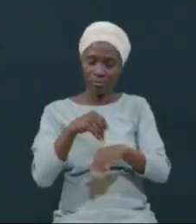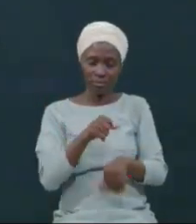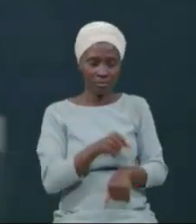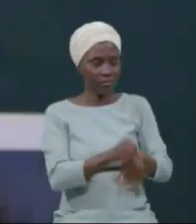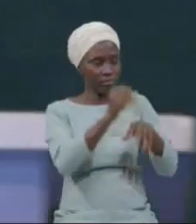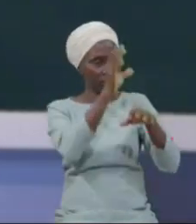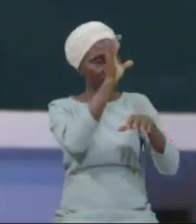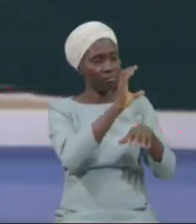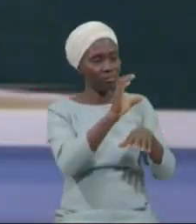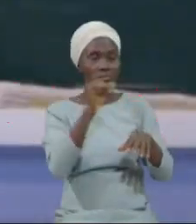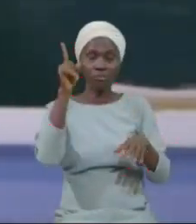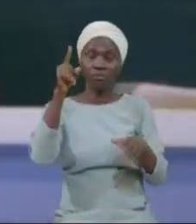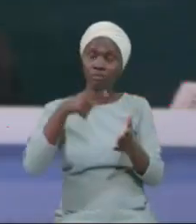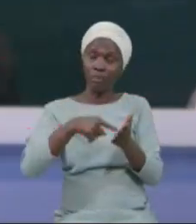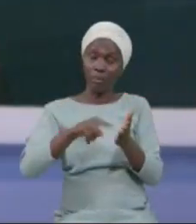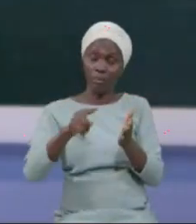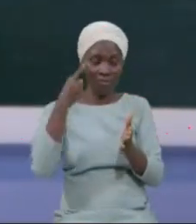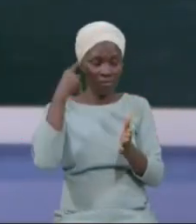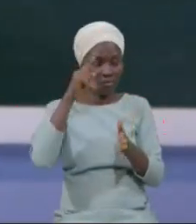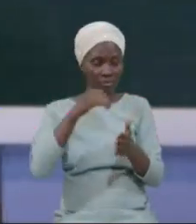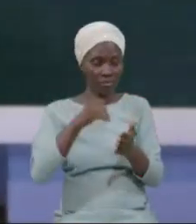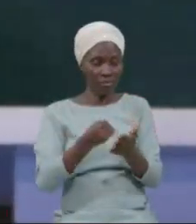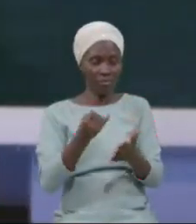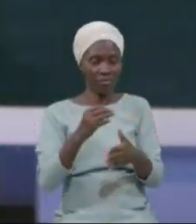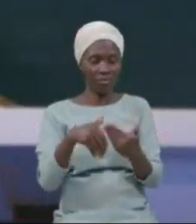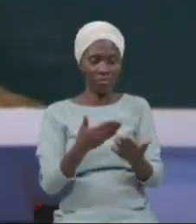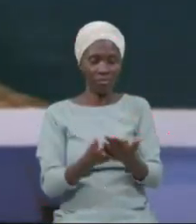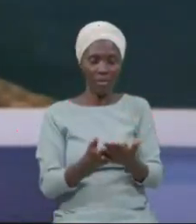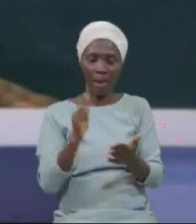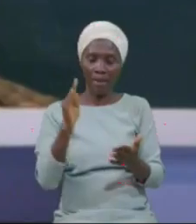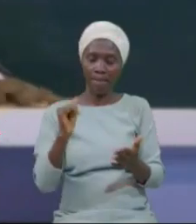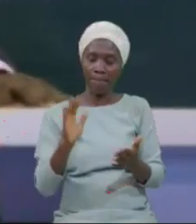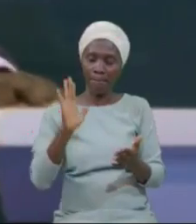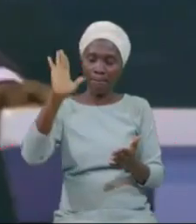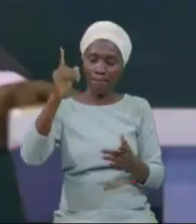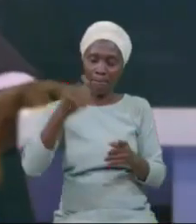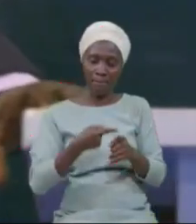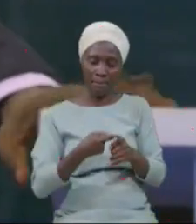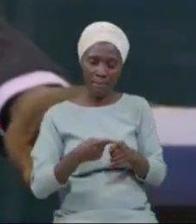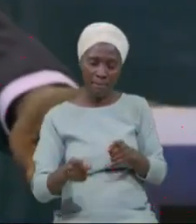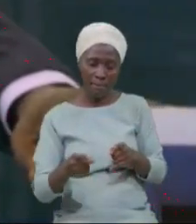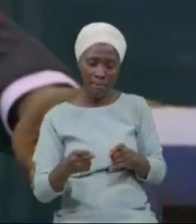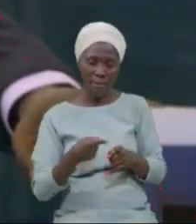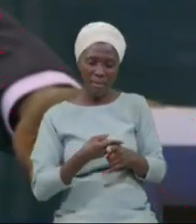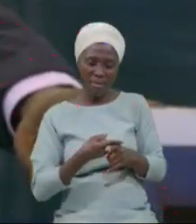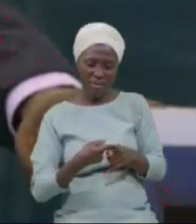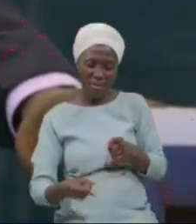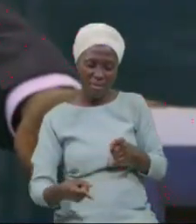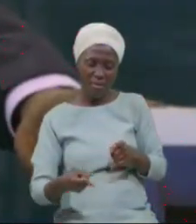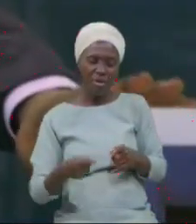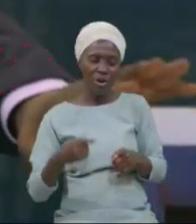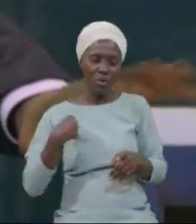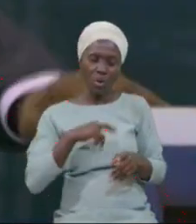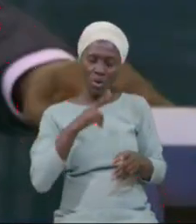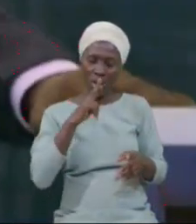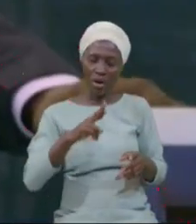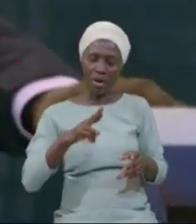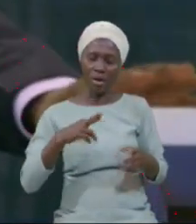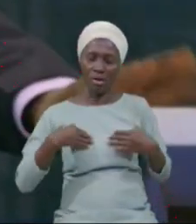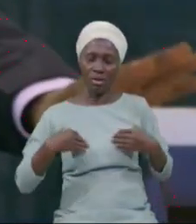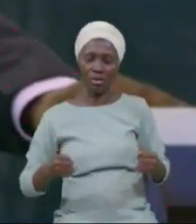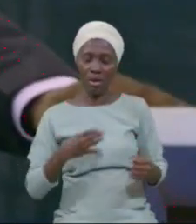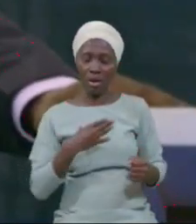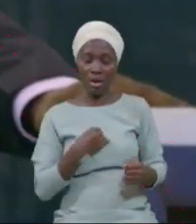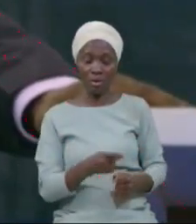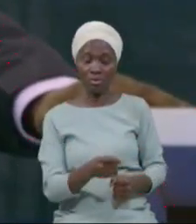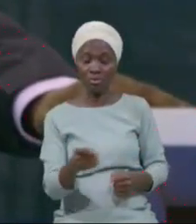all. By your stripes, we are healed. And those stripes declare the decree